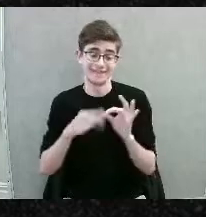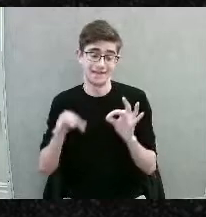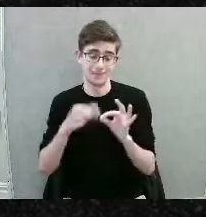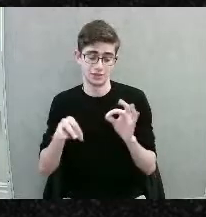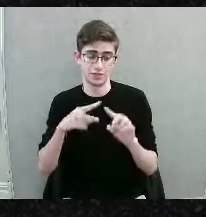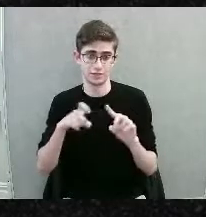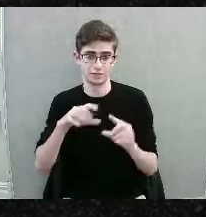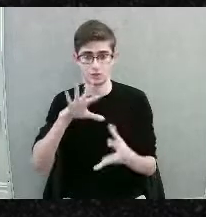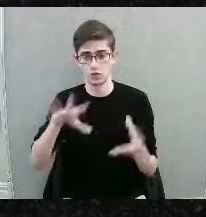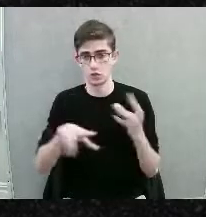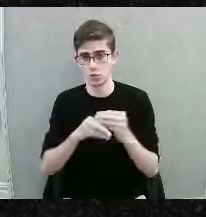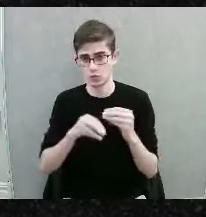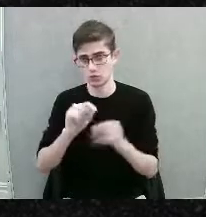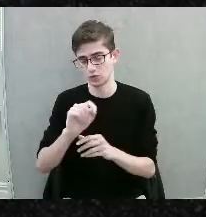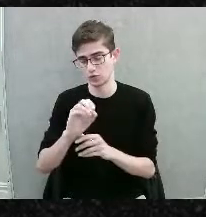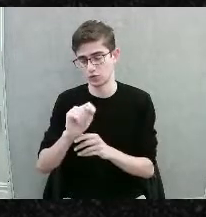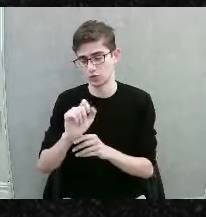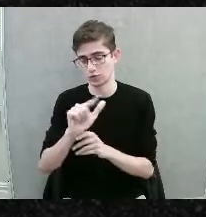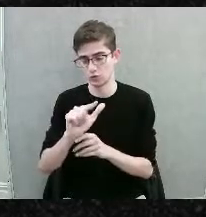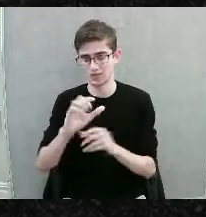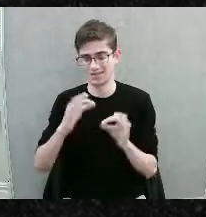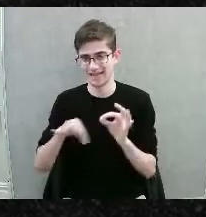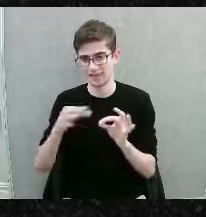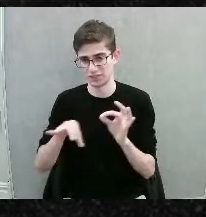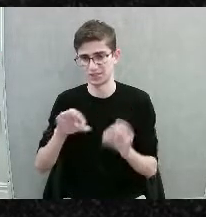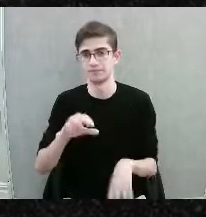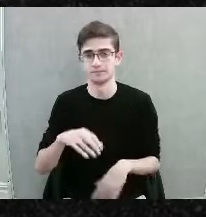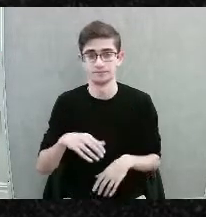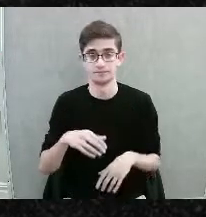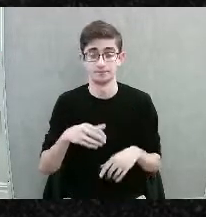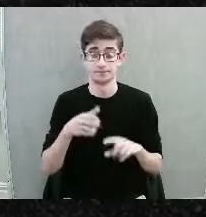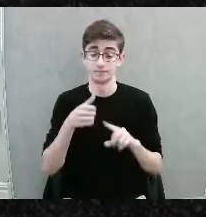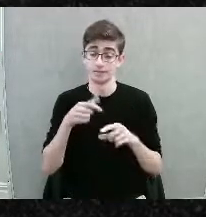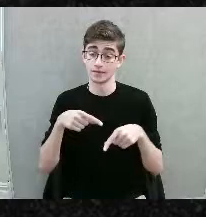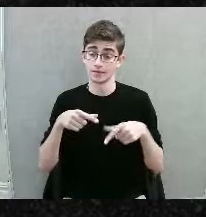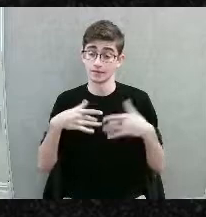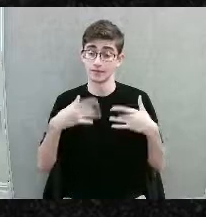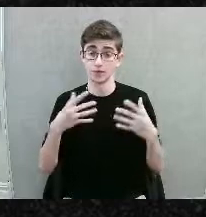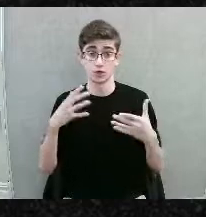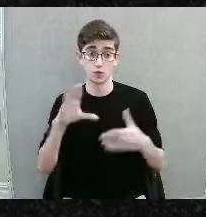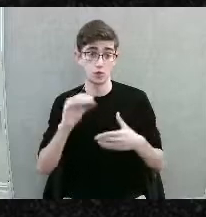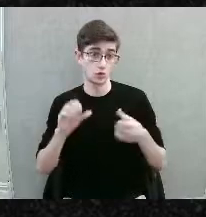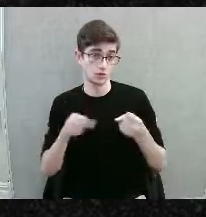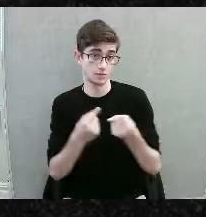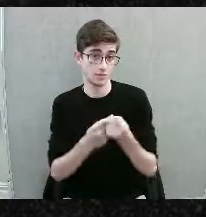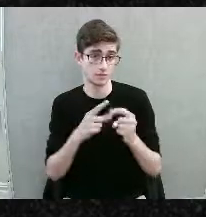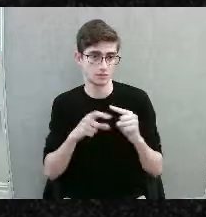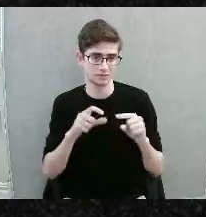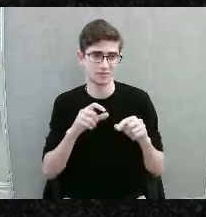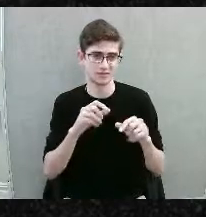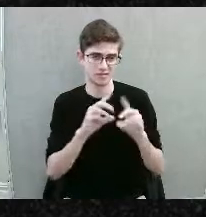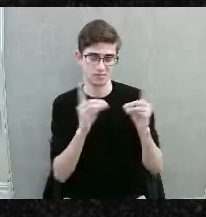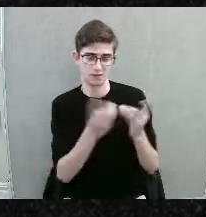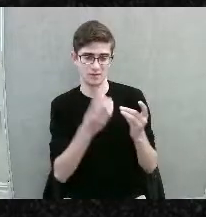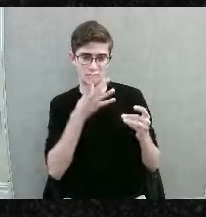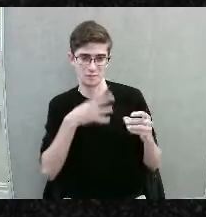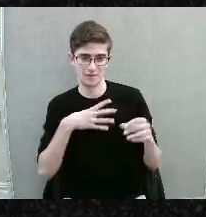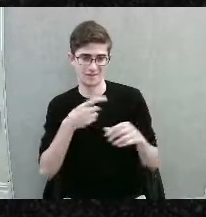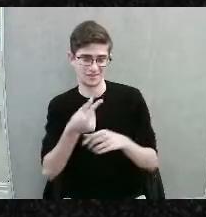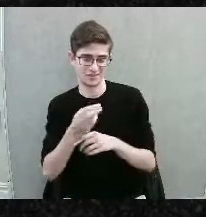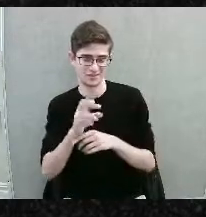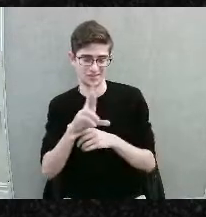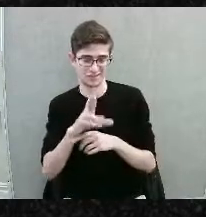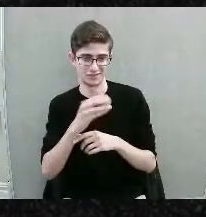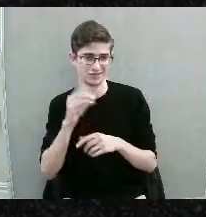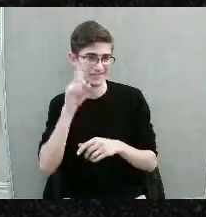Total Caption. This event is co-sponsored by our good colleagues in the Department of Women's Gender and Sexuality Studies, many